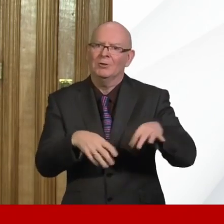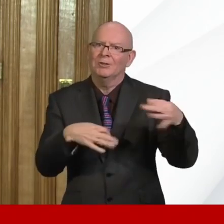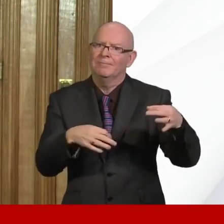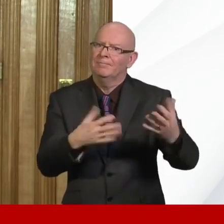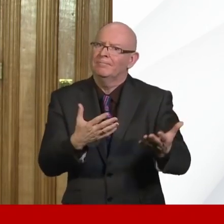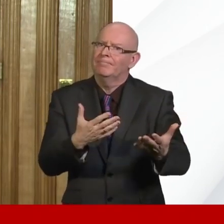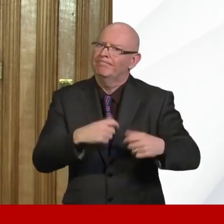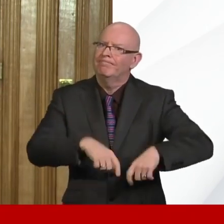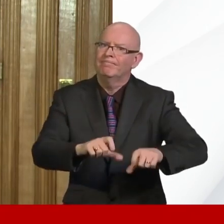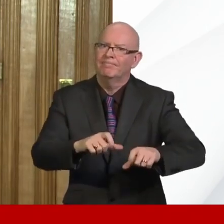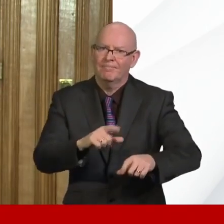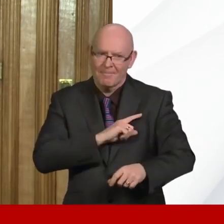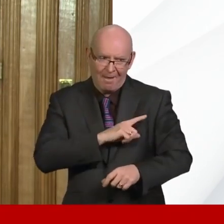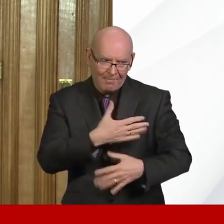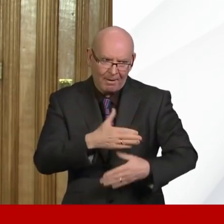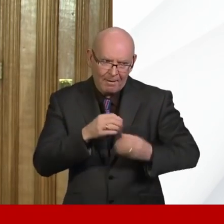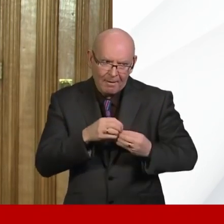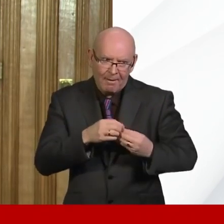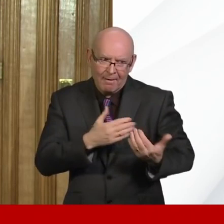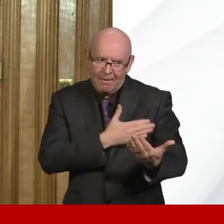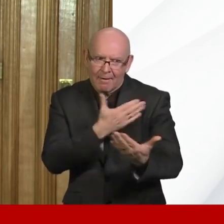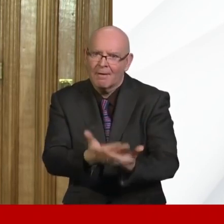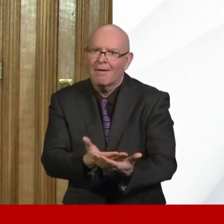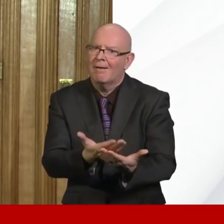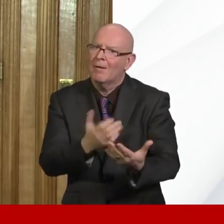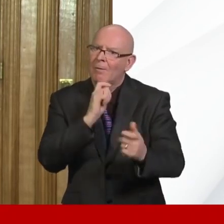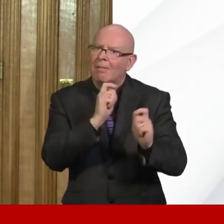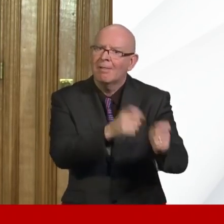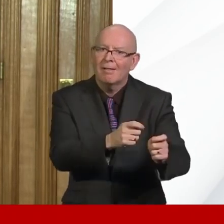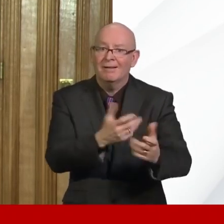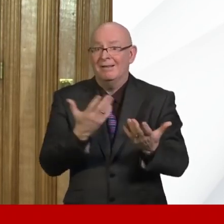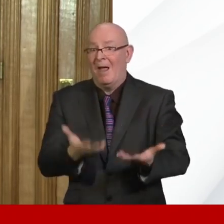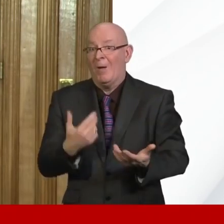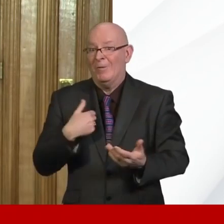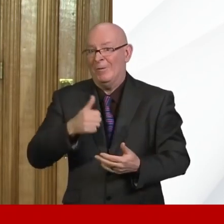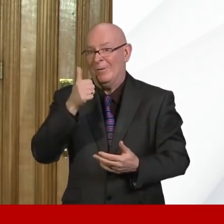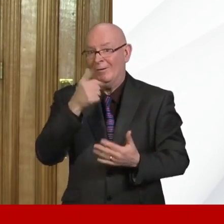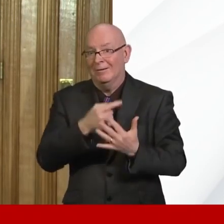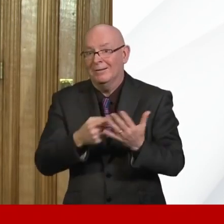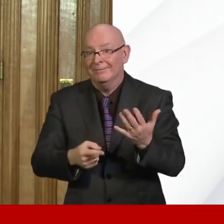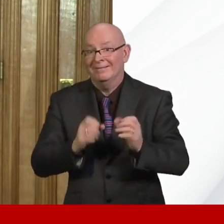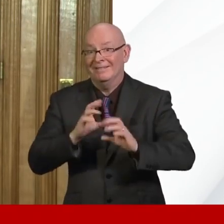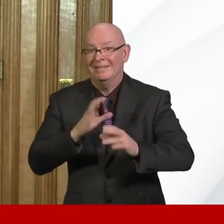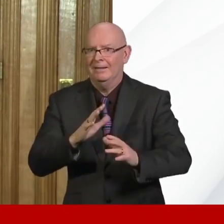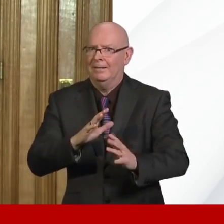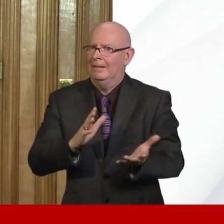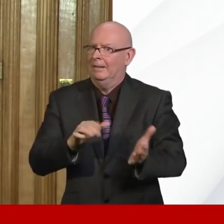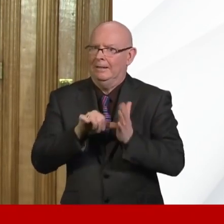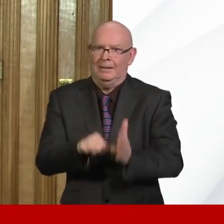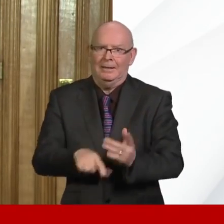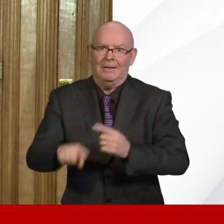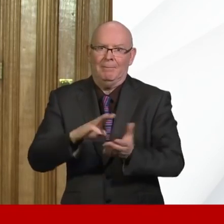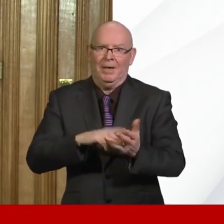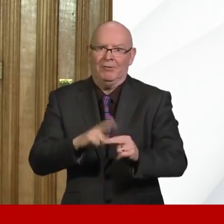why we're now working on further measures to ensure that we support not just businesses, but